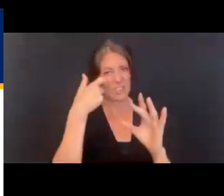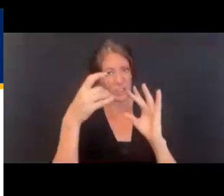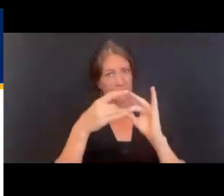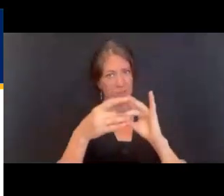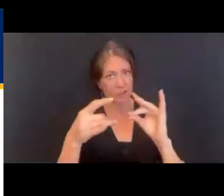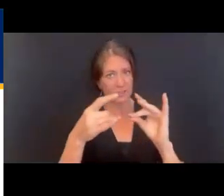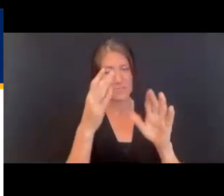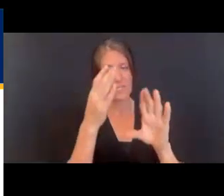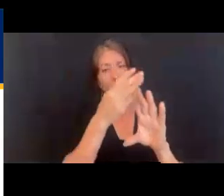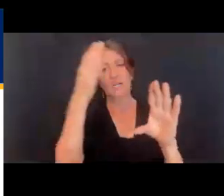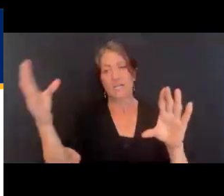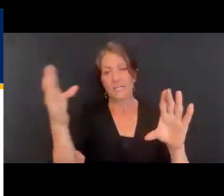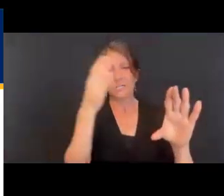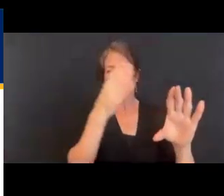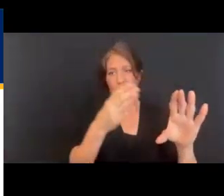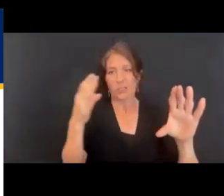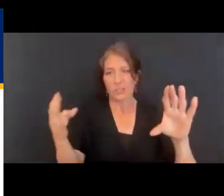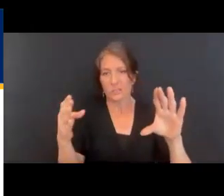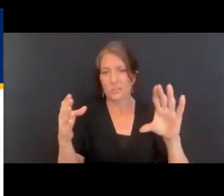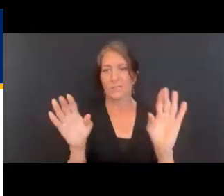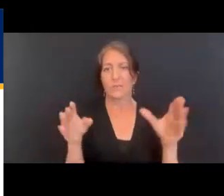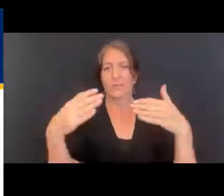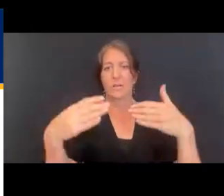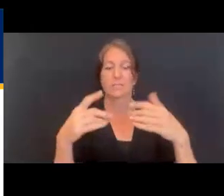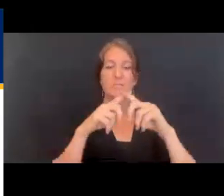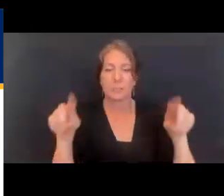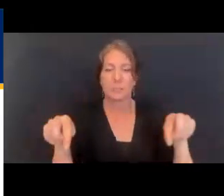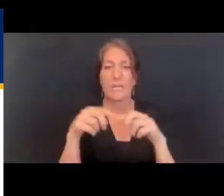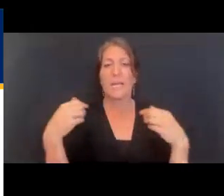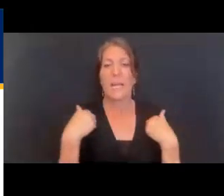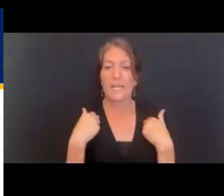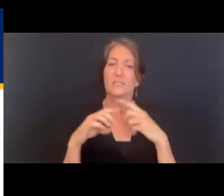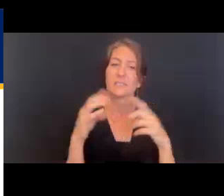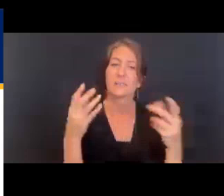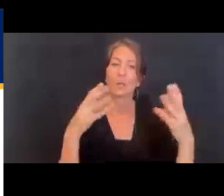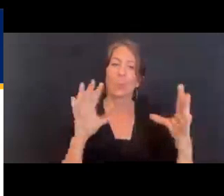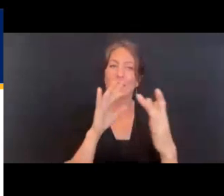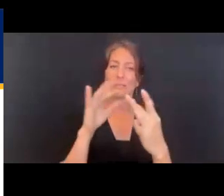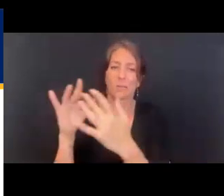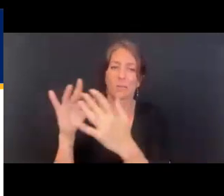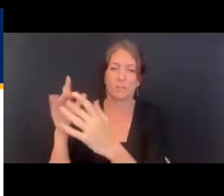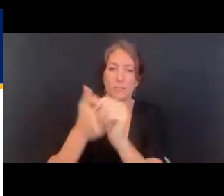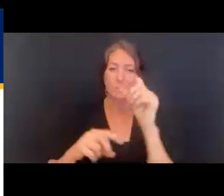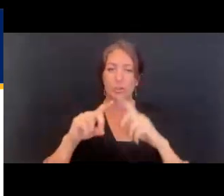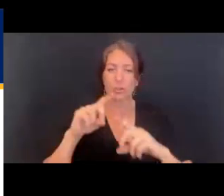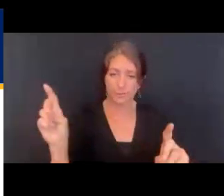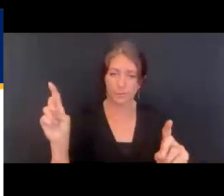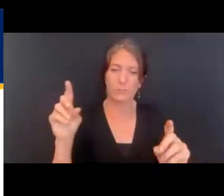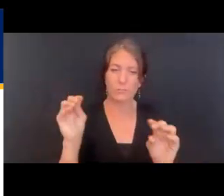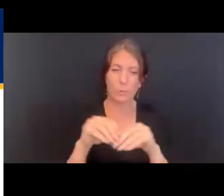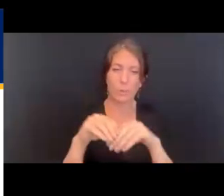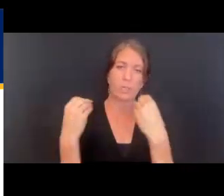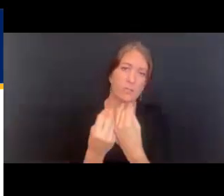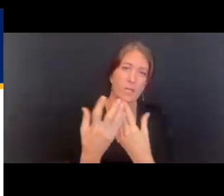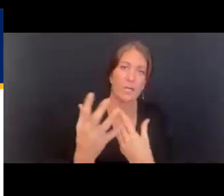boxes has ways to get in touch with each of the organizations. The ADRC by phone, email, or